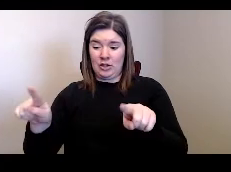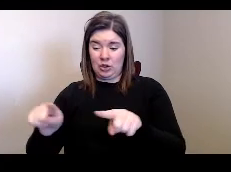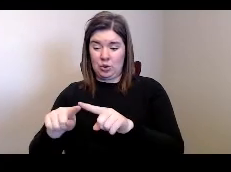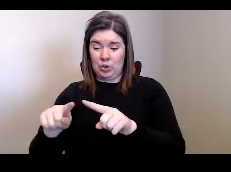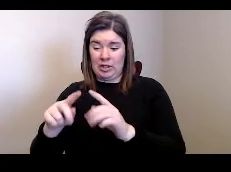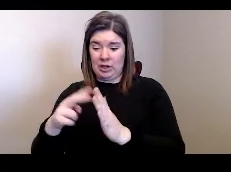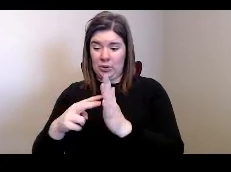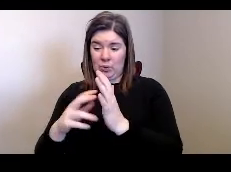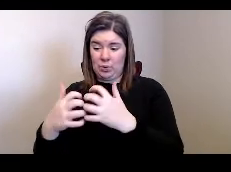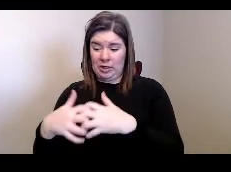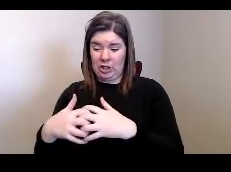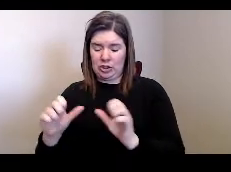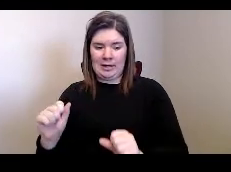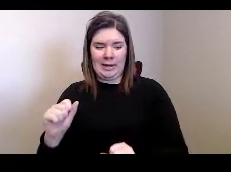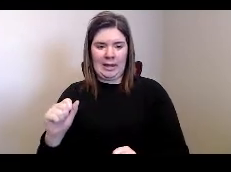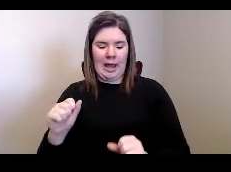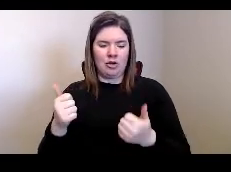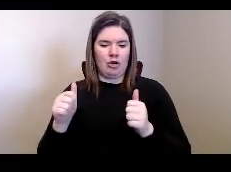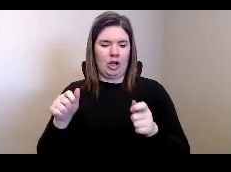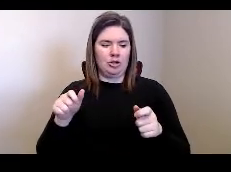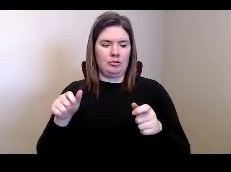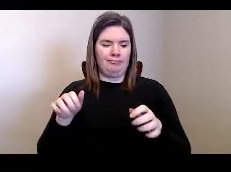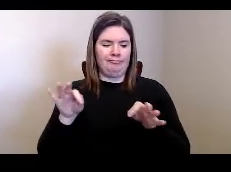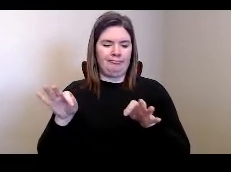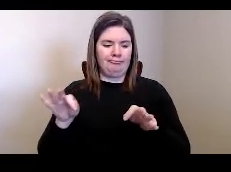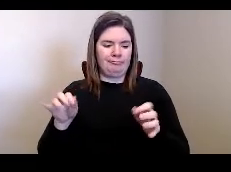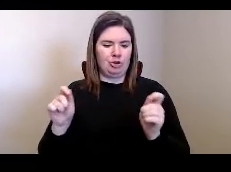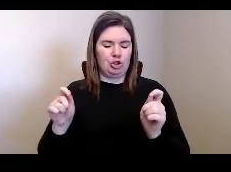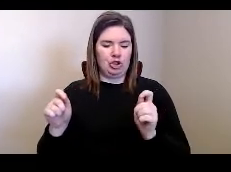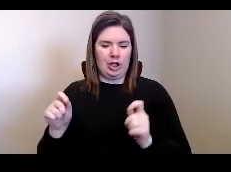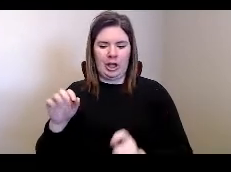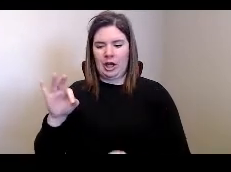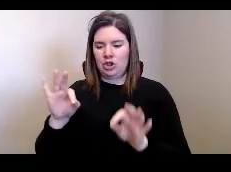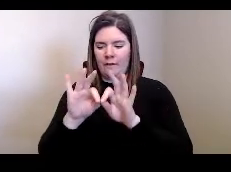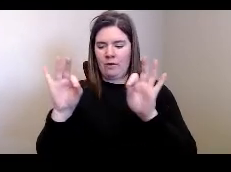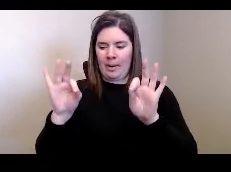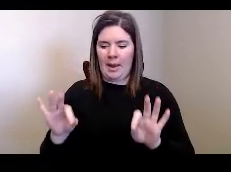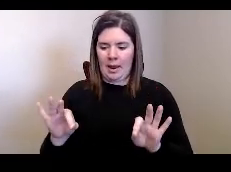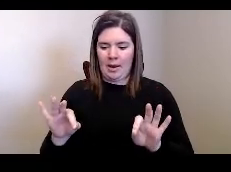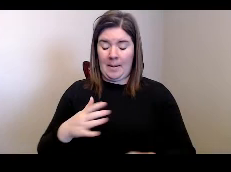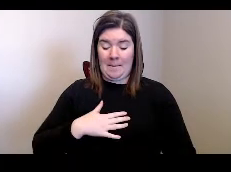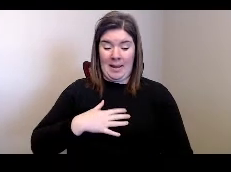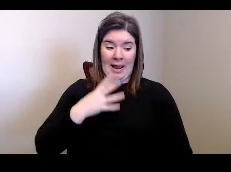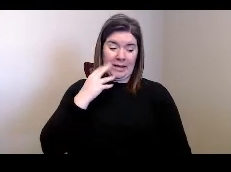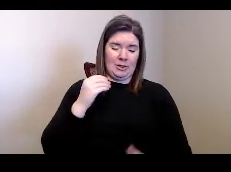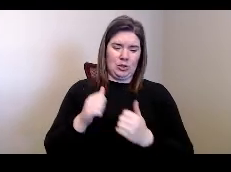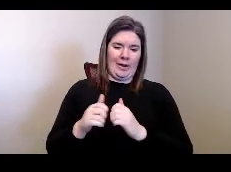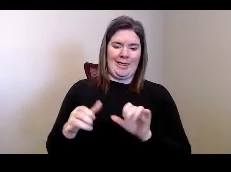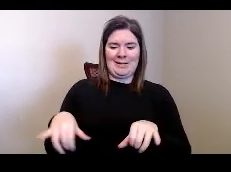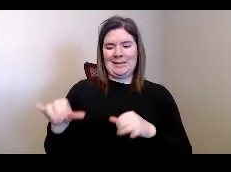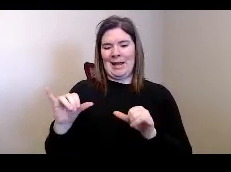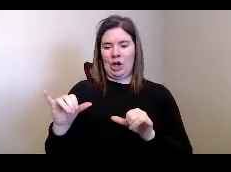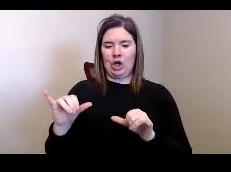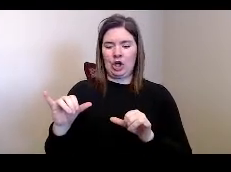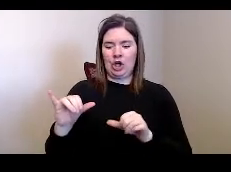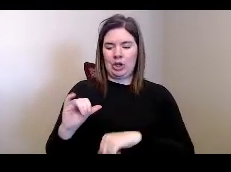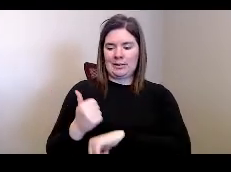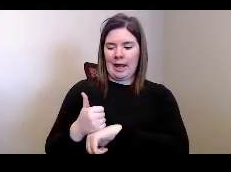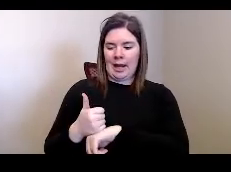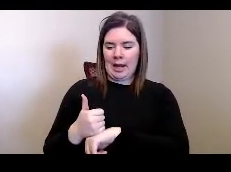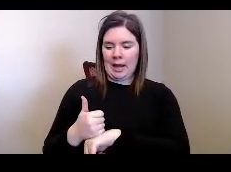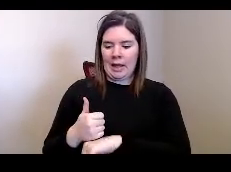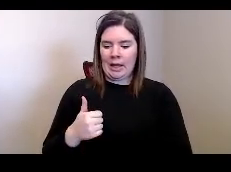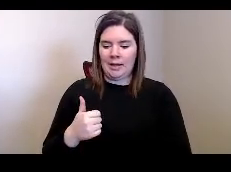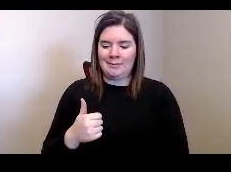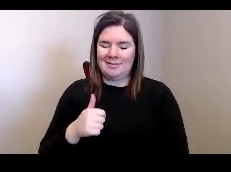the formatting on the screen. My experience with the standard, standard installation, the standard settings is that it's not going to